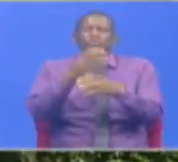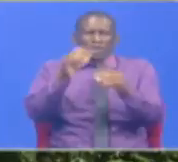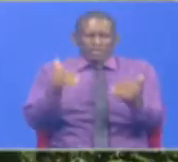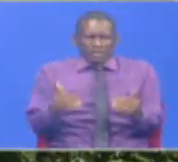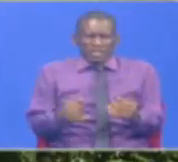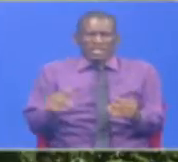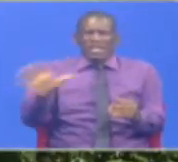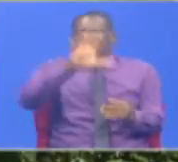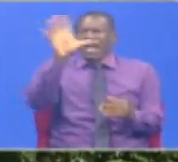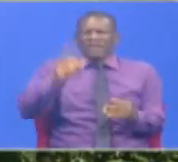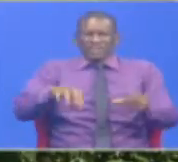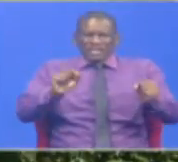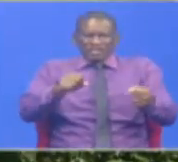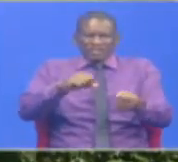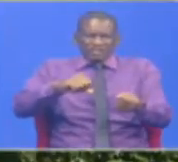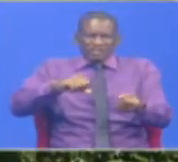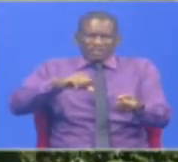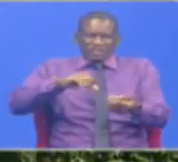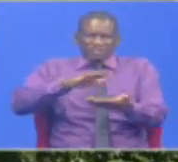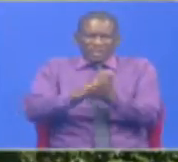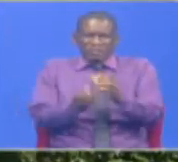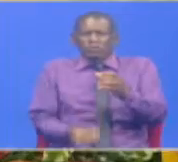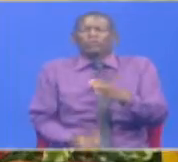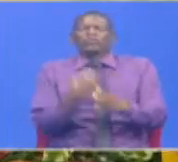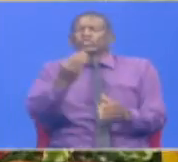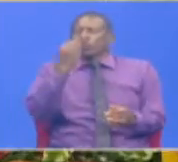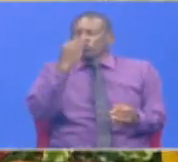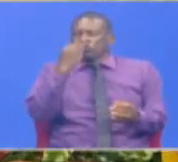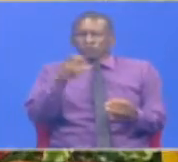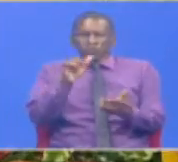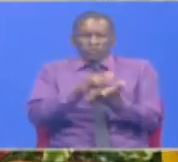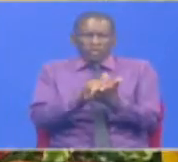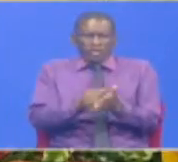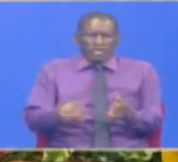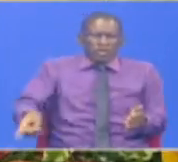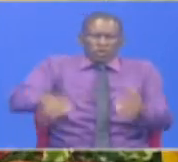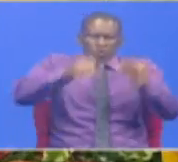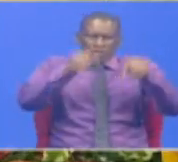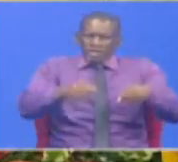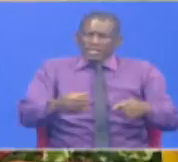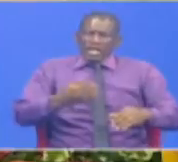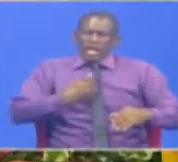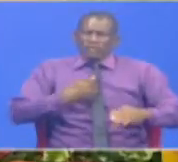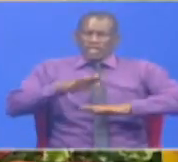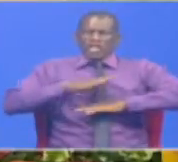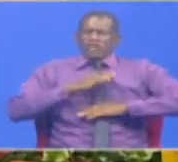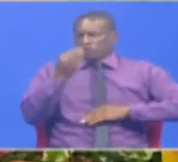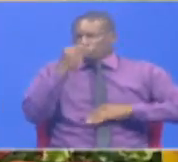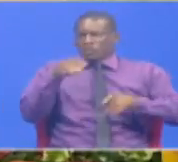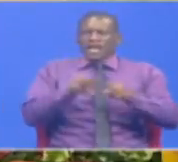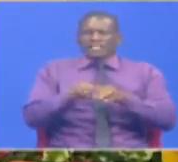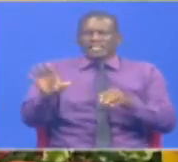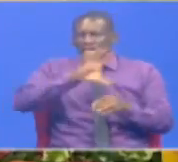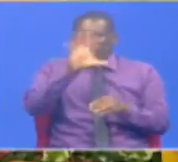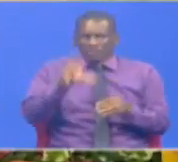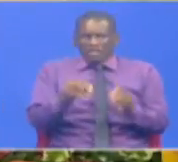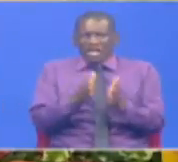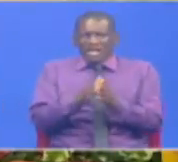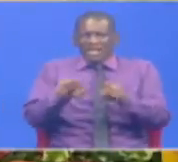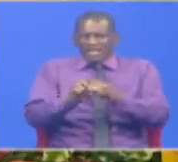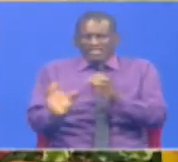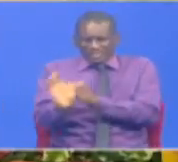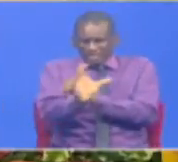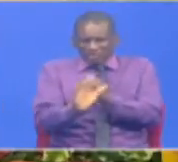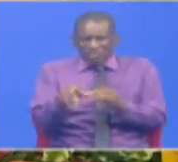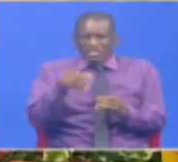Africa can be the supplier of food so that we are food sufficient as a continent and as a country. It's a